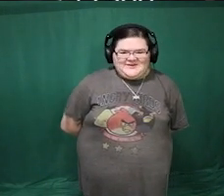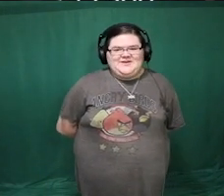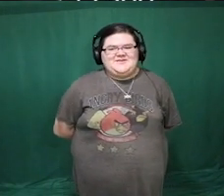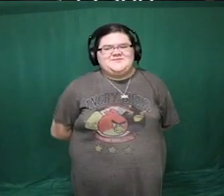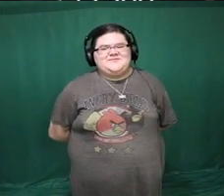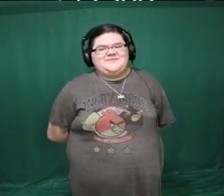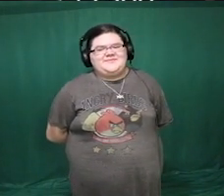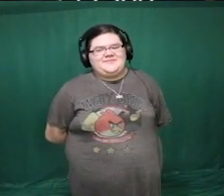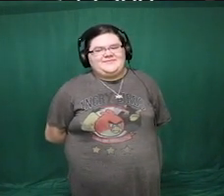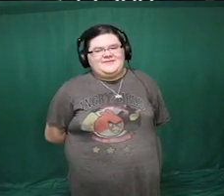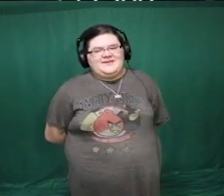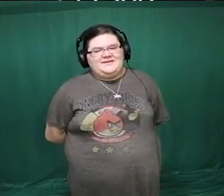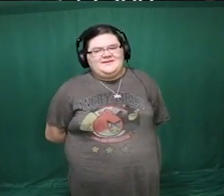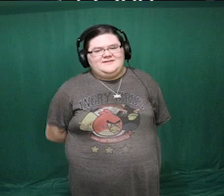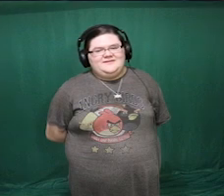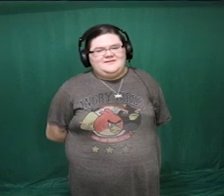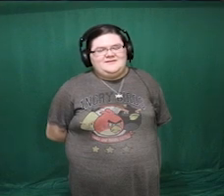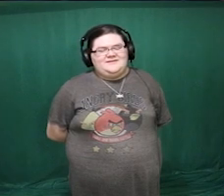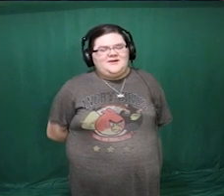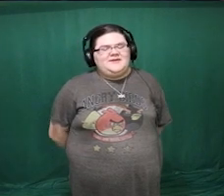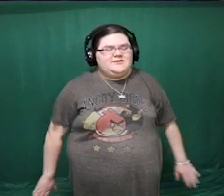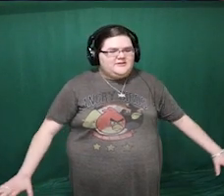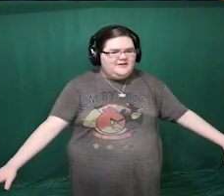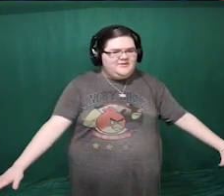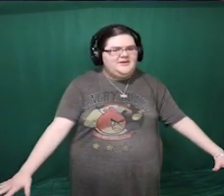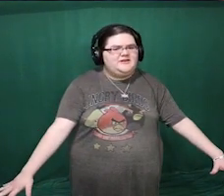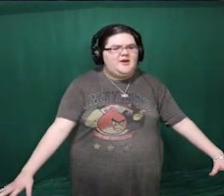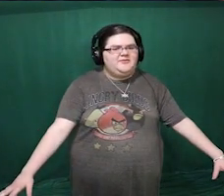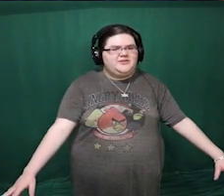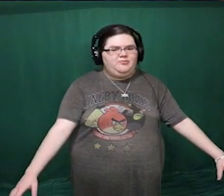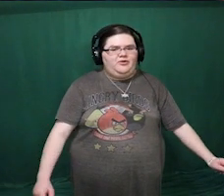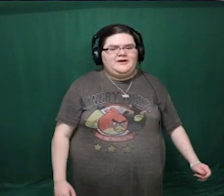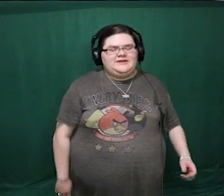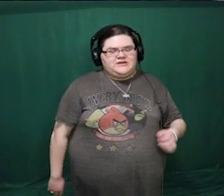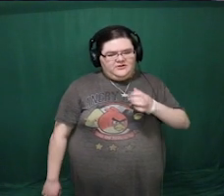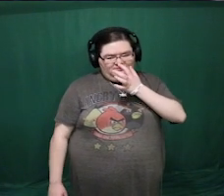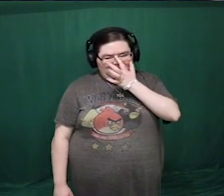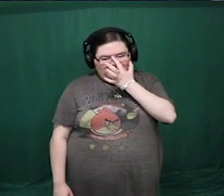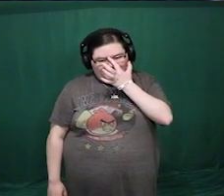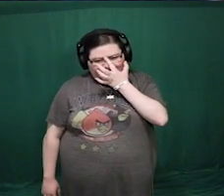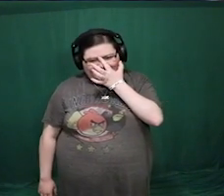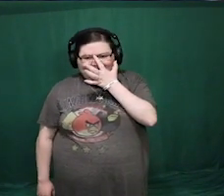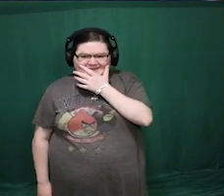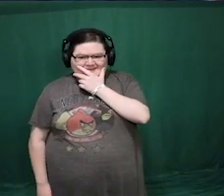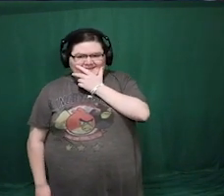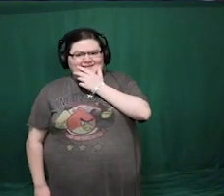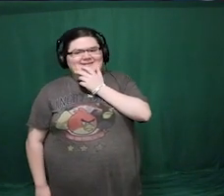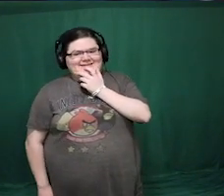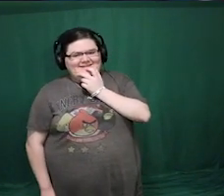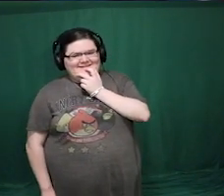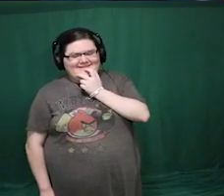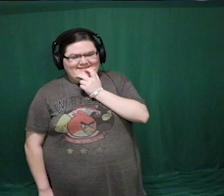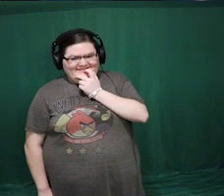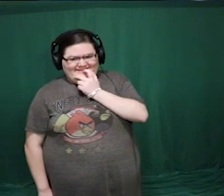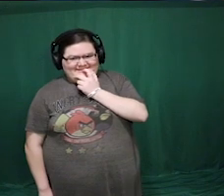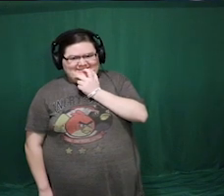Next one. That's right, I got points. Let's go. I mean, it's still anybody's game at this point. Oh, maybe not.